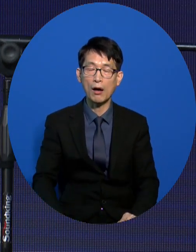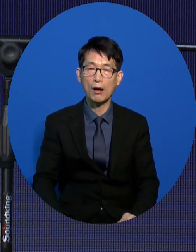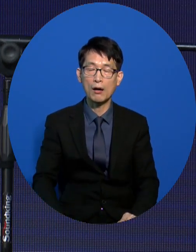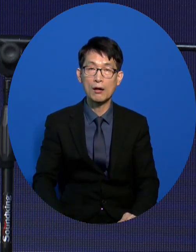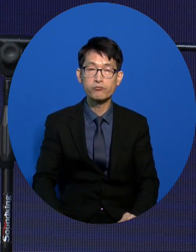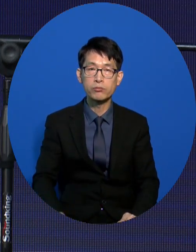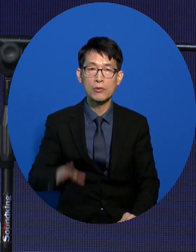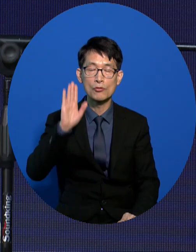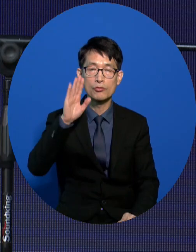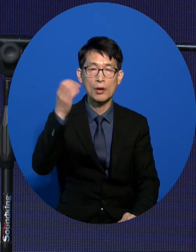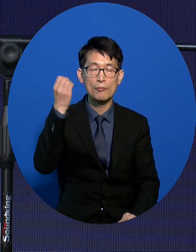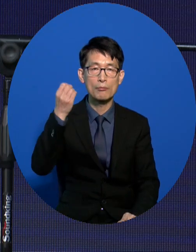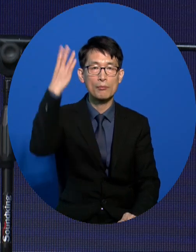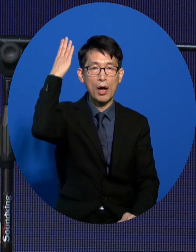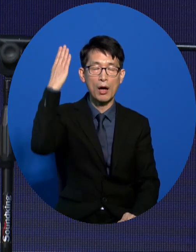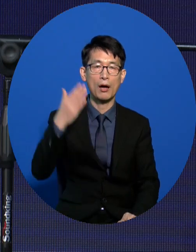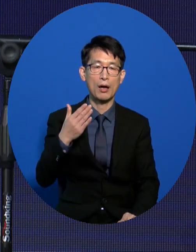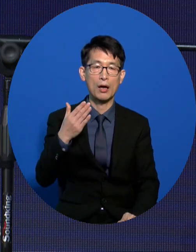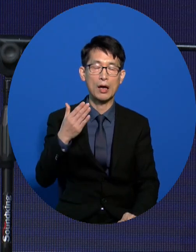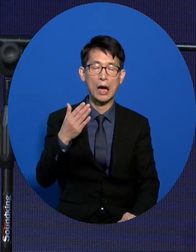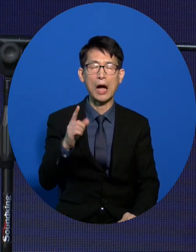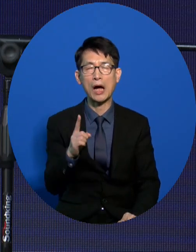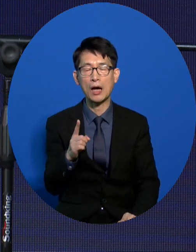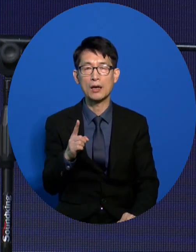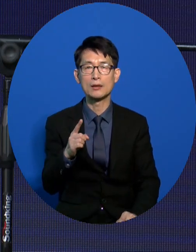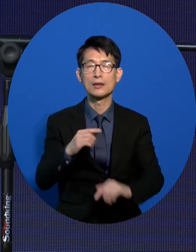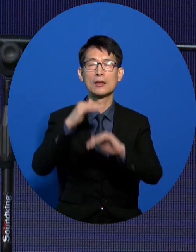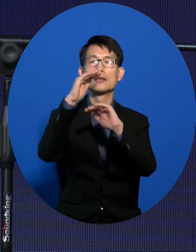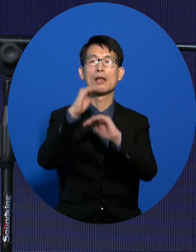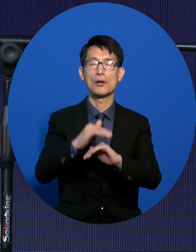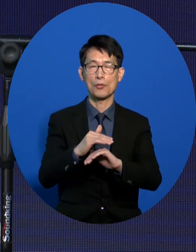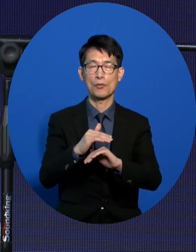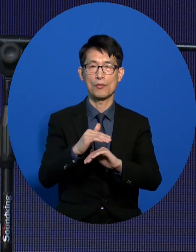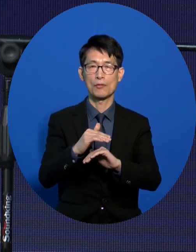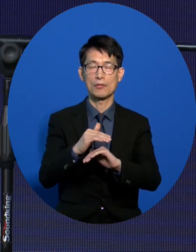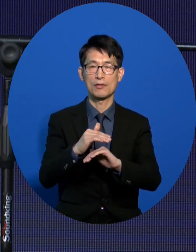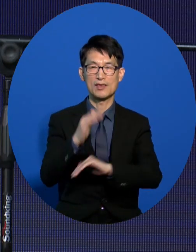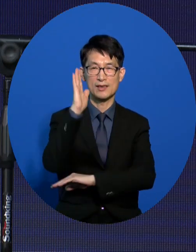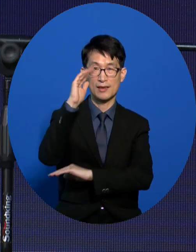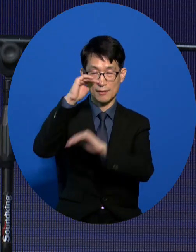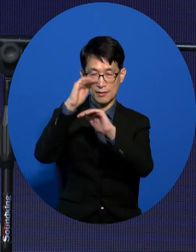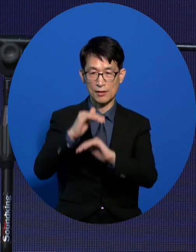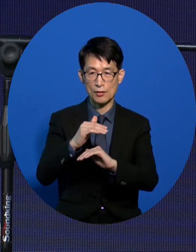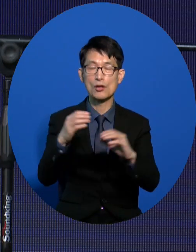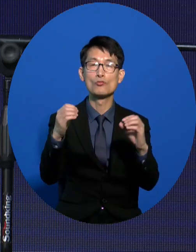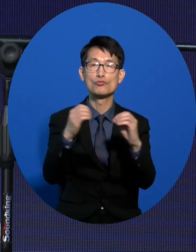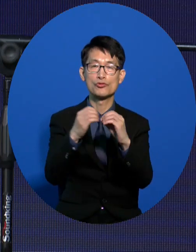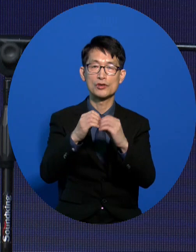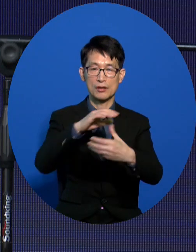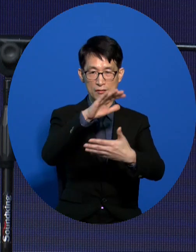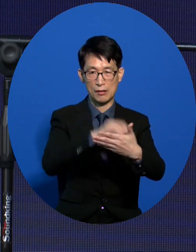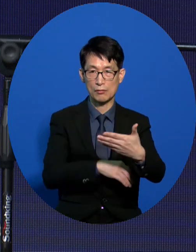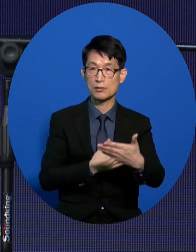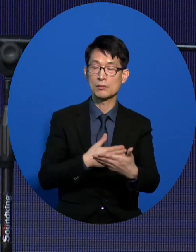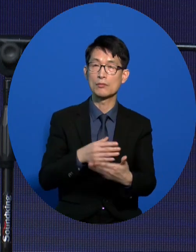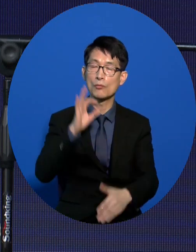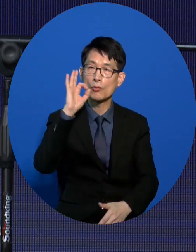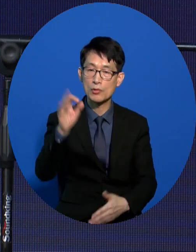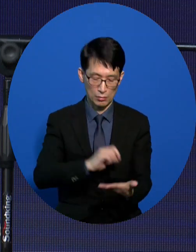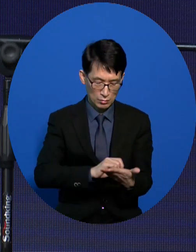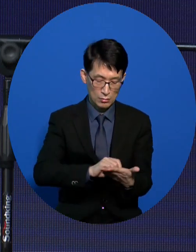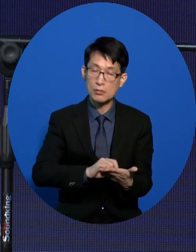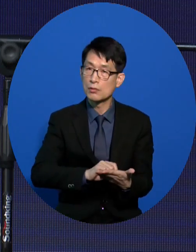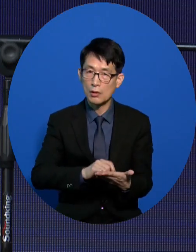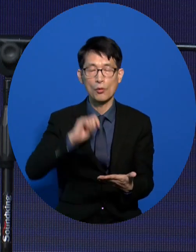provided, it's difficult to actually write down what is being taught, and they want the